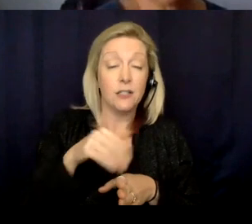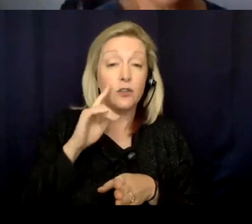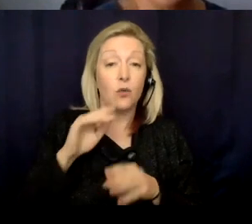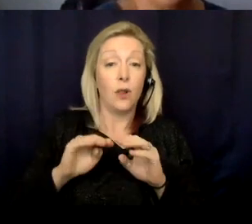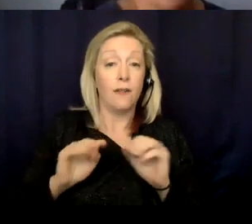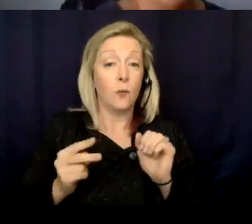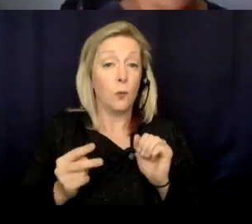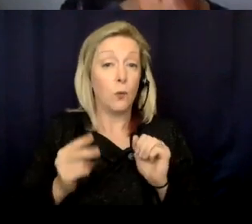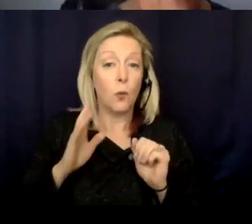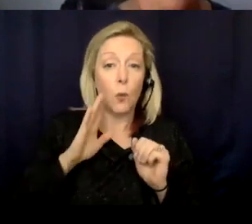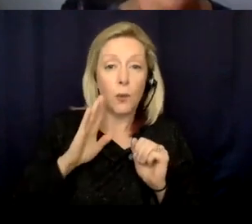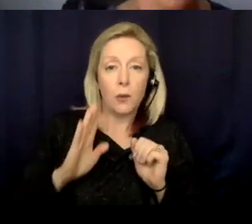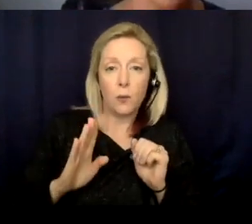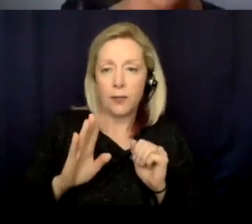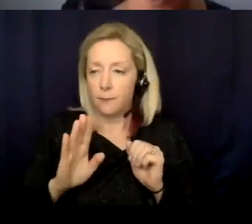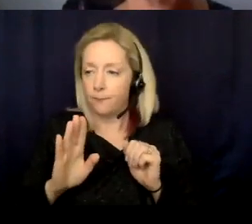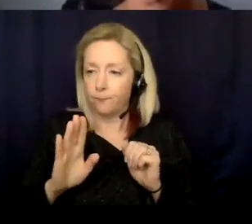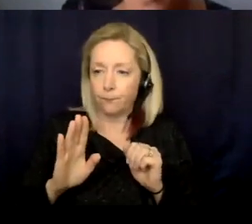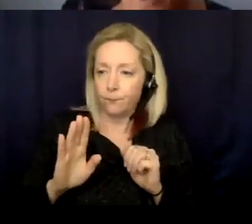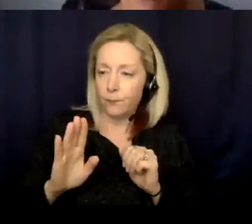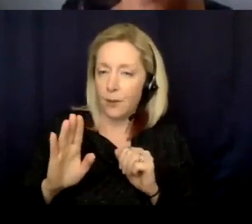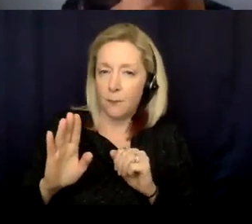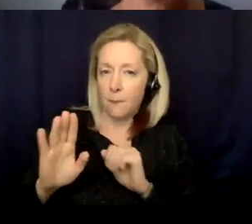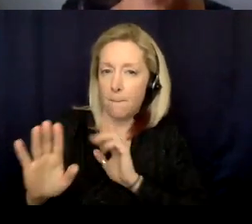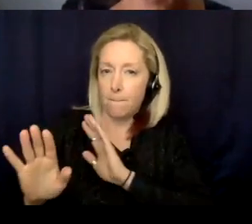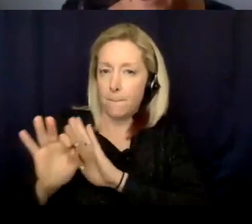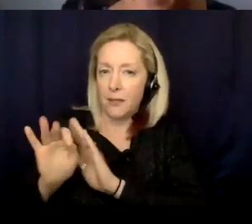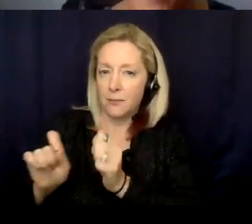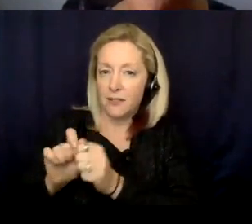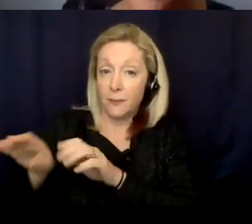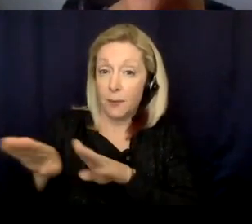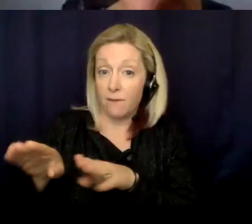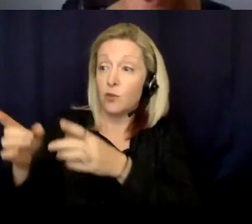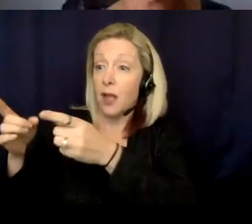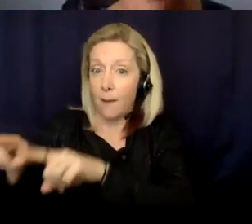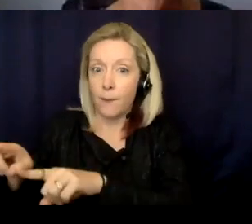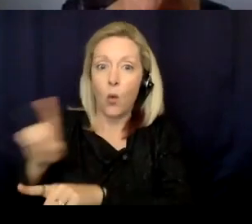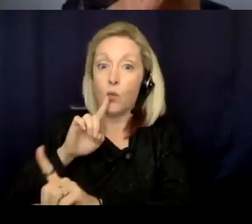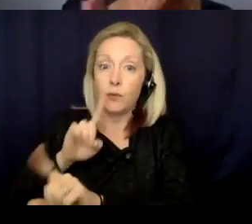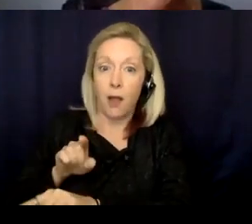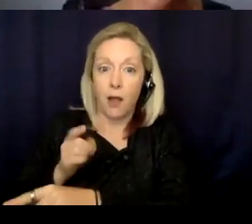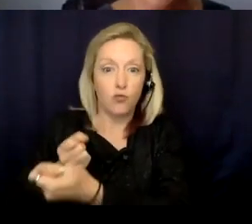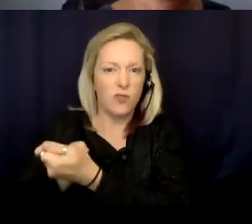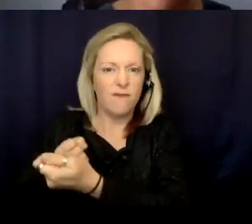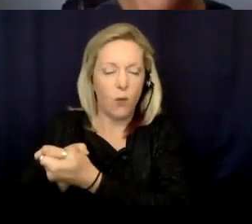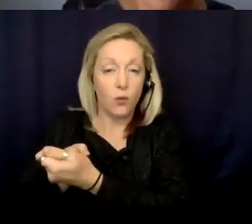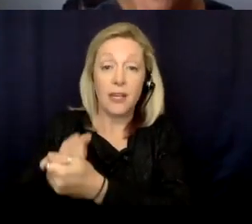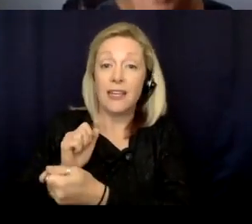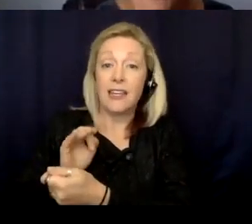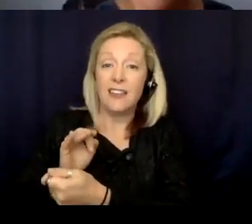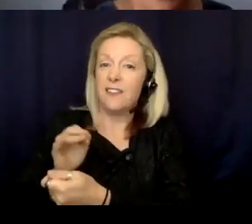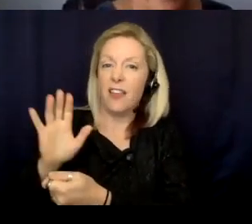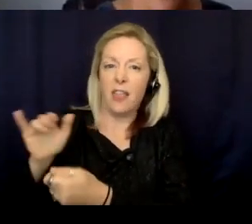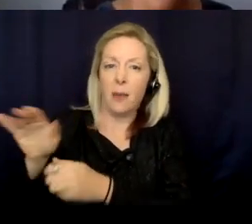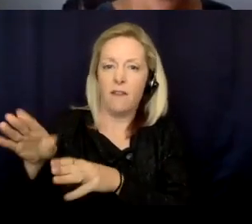choose those behaviors to respond to and reinforce. And those that we don't want to, we're not going